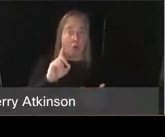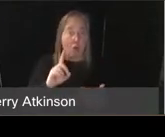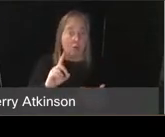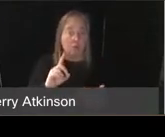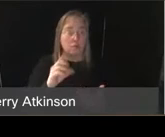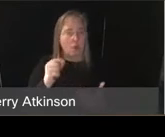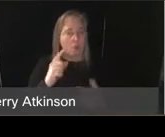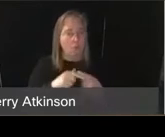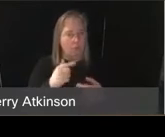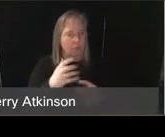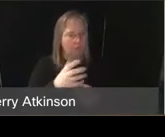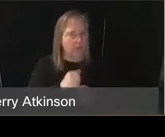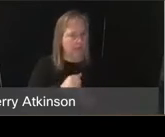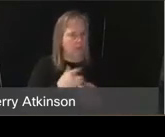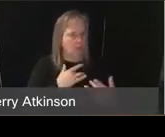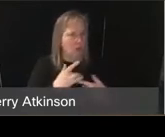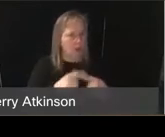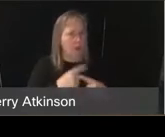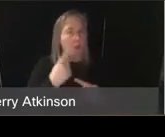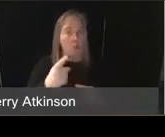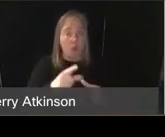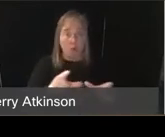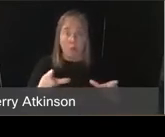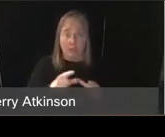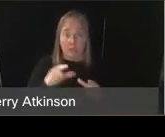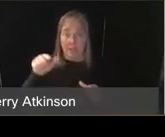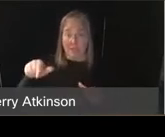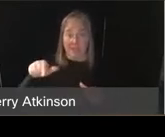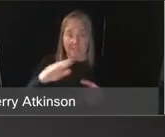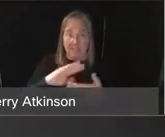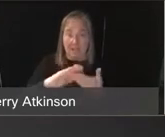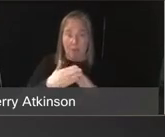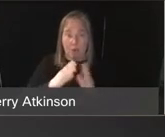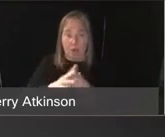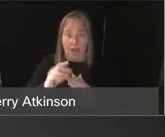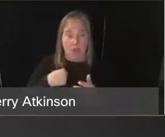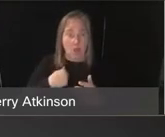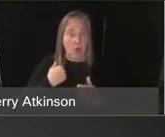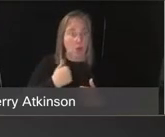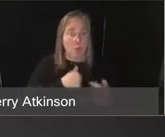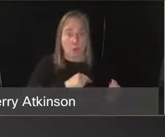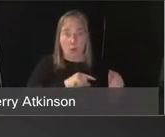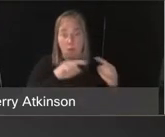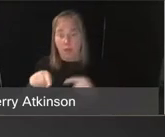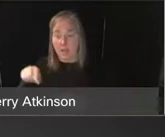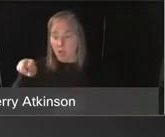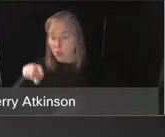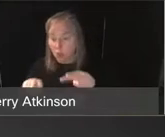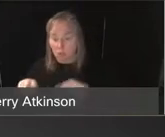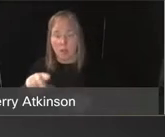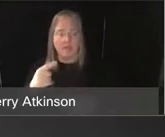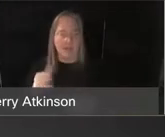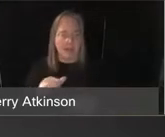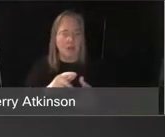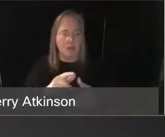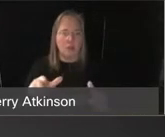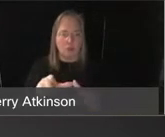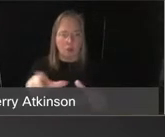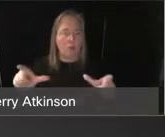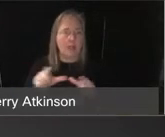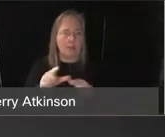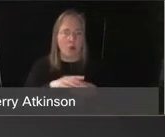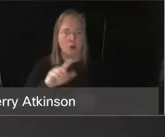about one of the locations in this neighborhood, and when we went and looked at it, here's a location on Toomey Lane as you're approaching from